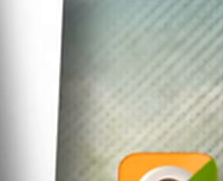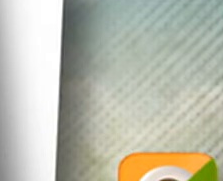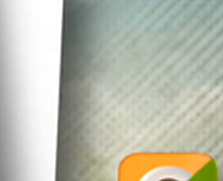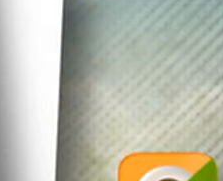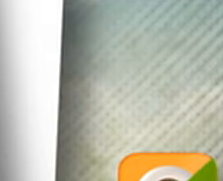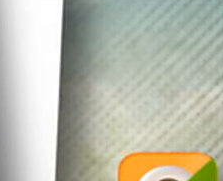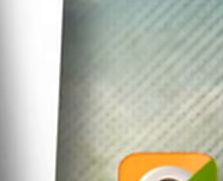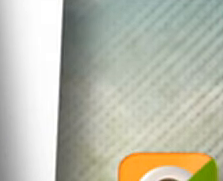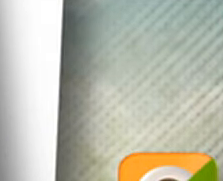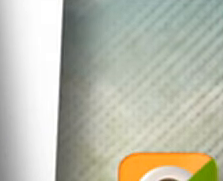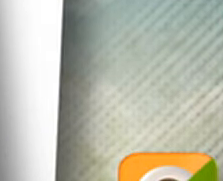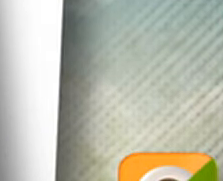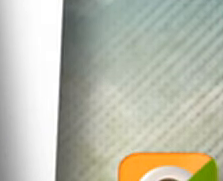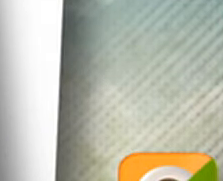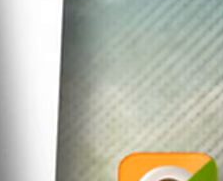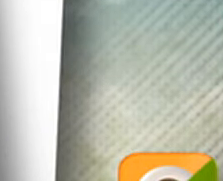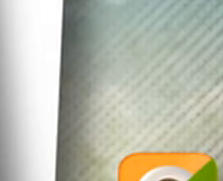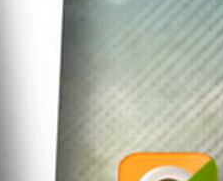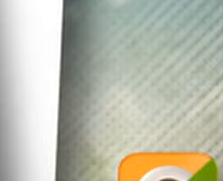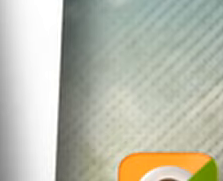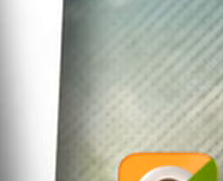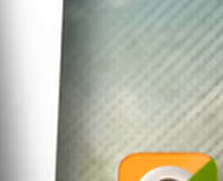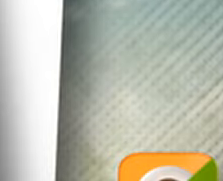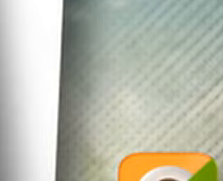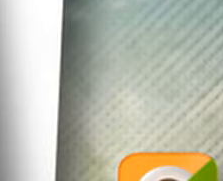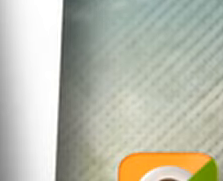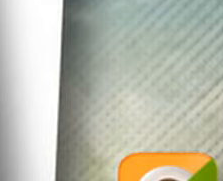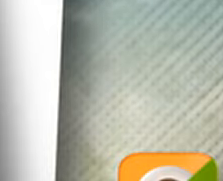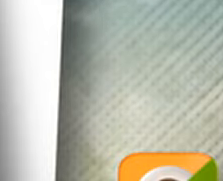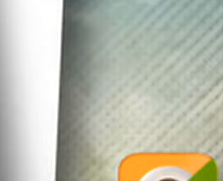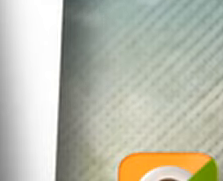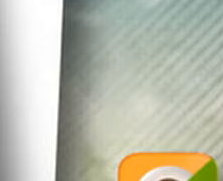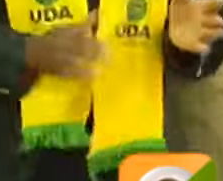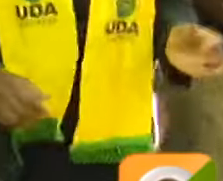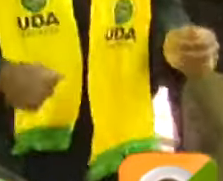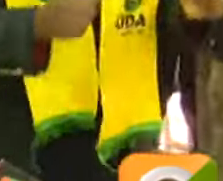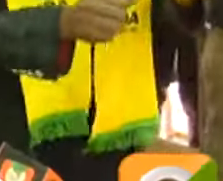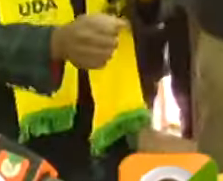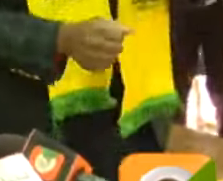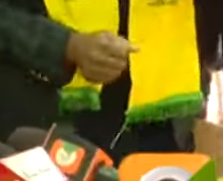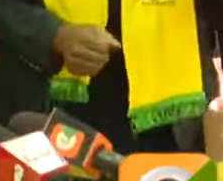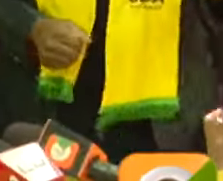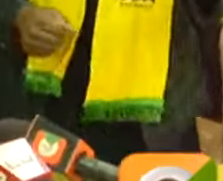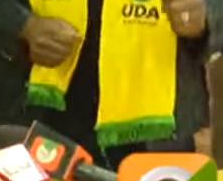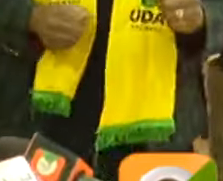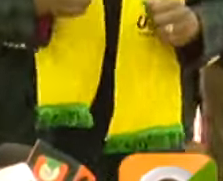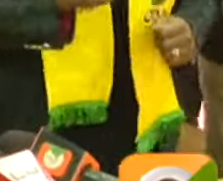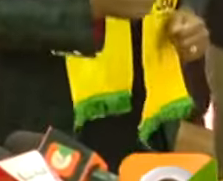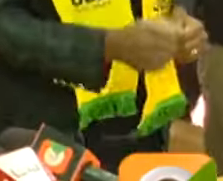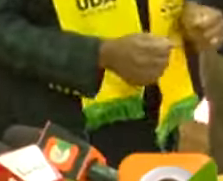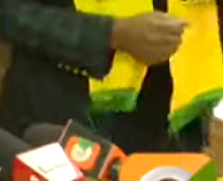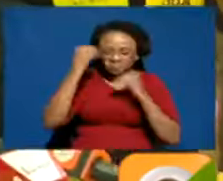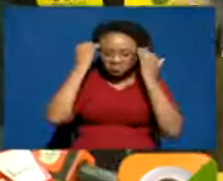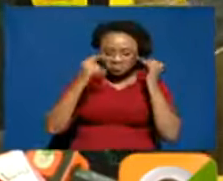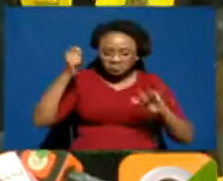Justin Muturi seeking guidance on the matter. In the letter, Malala relies on a judgment by the High Court in a case